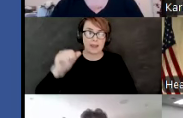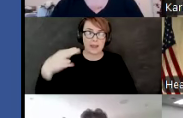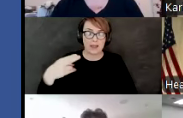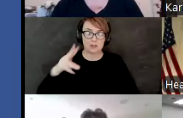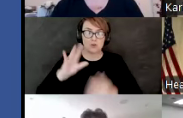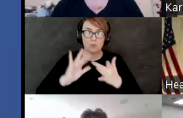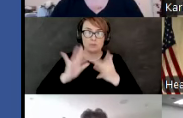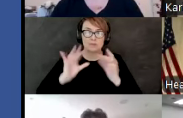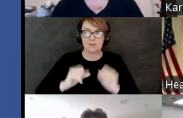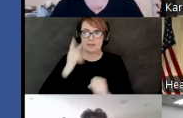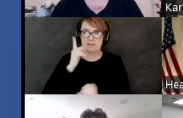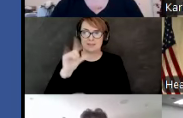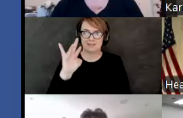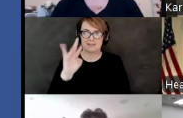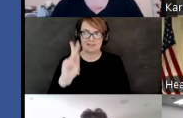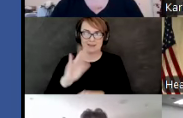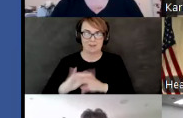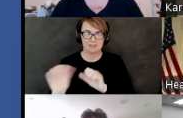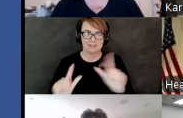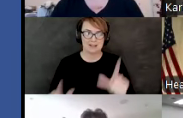here.